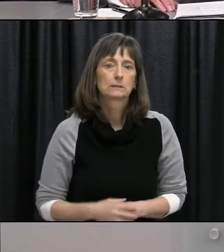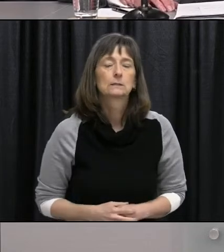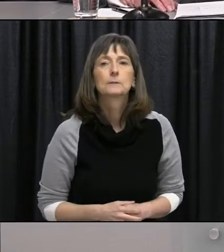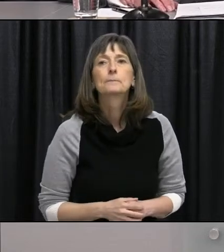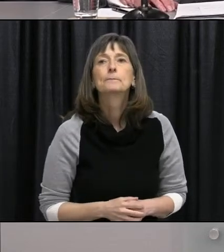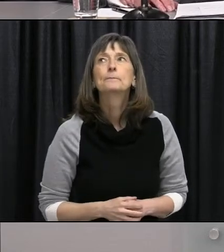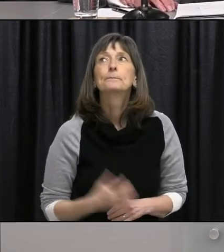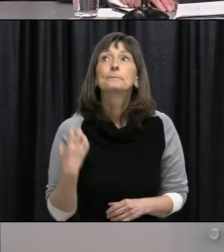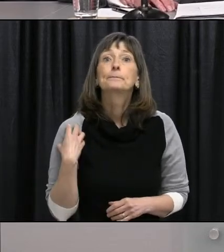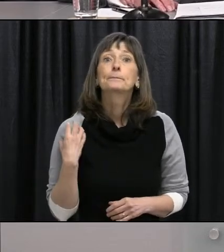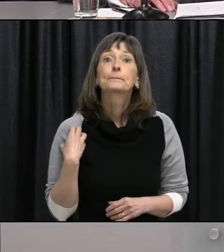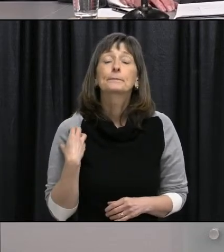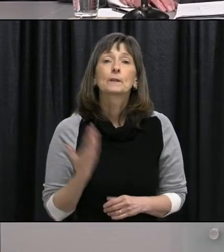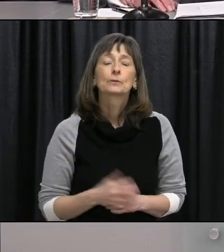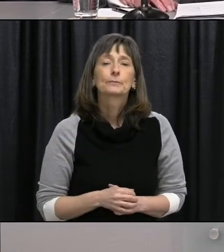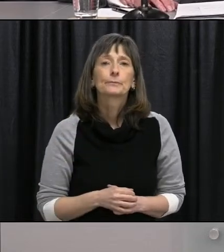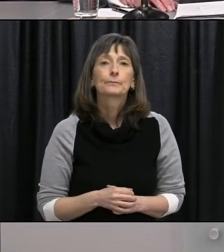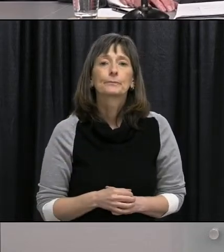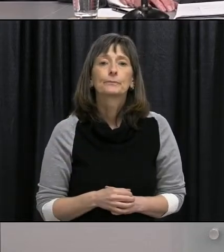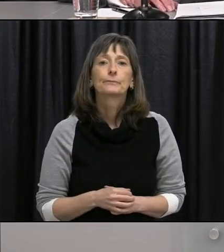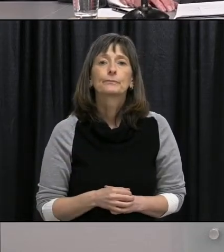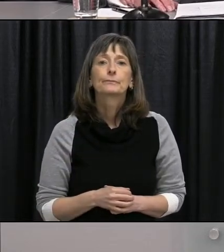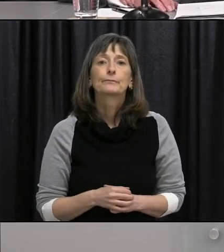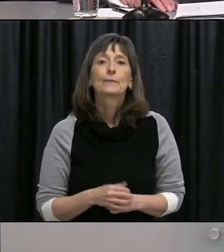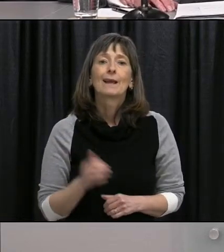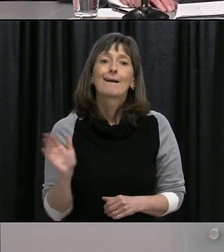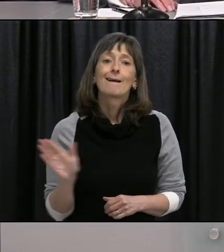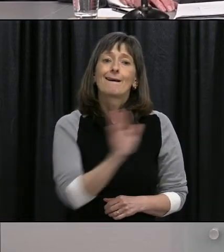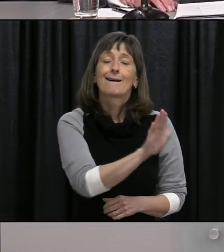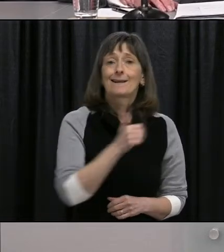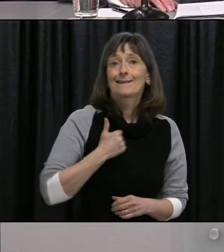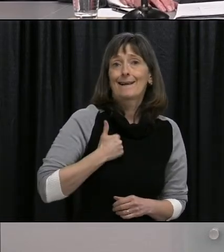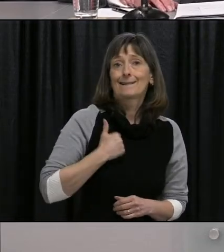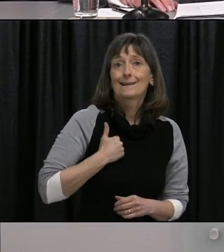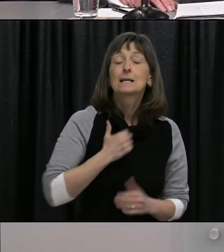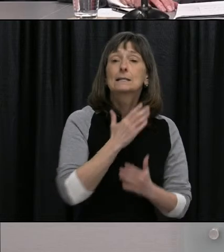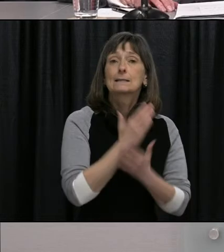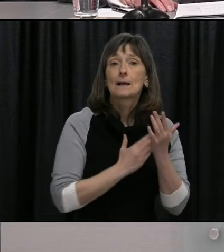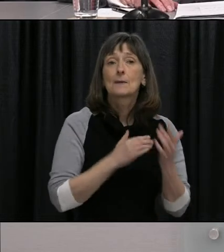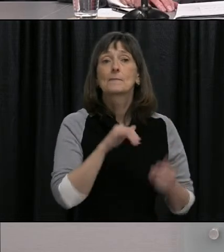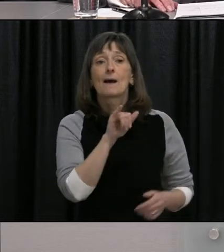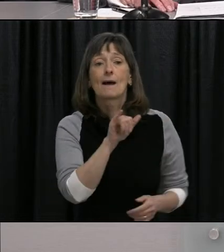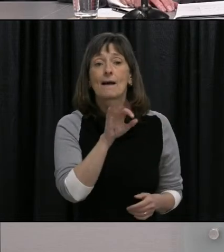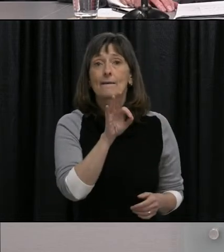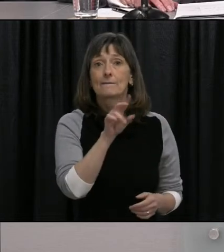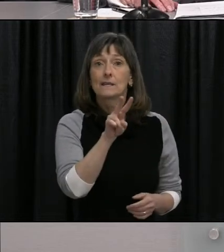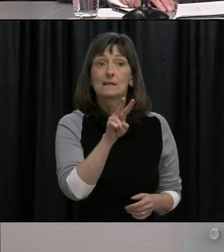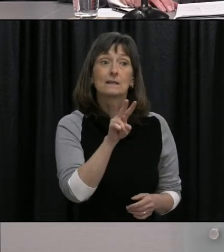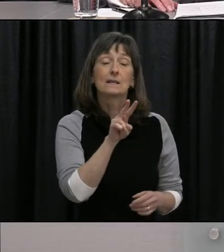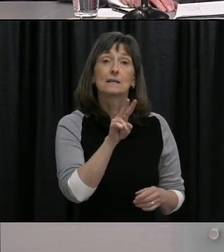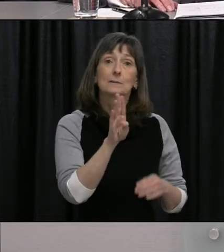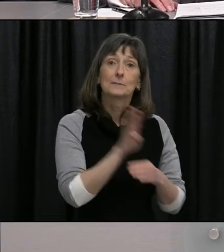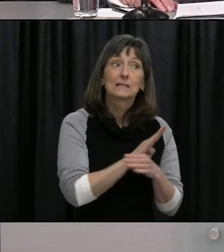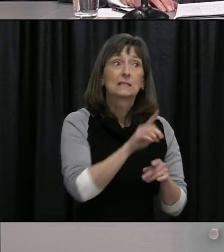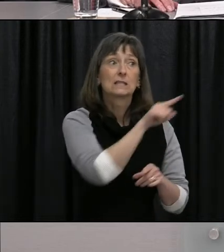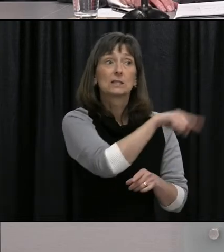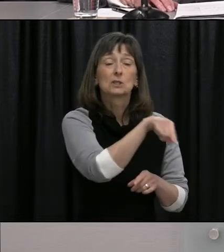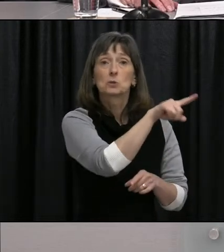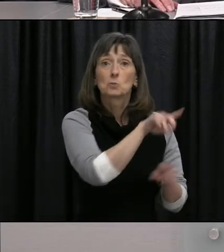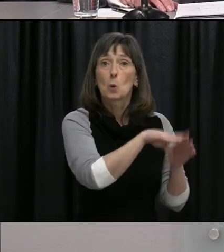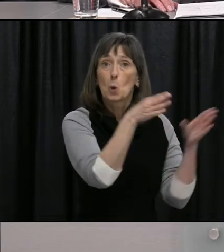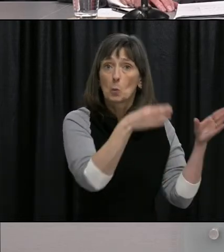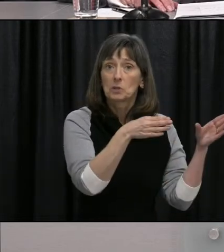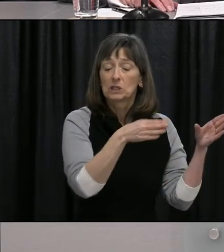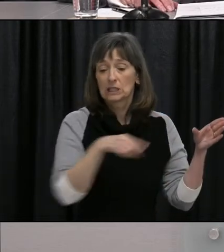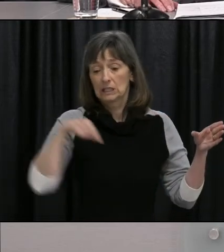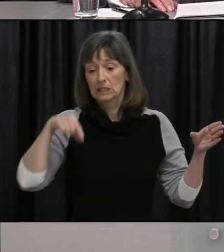Minister Haggie, there are other fertility clinics across the country that are open. So, if people can get their hair and their nails done, why